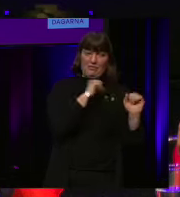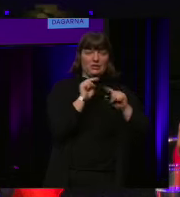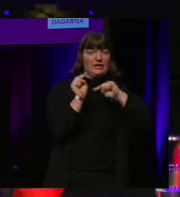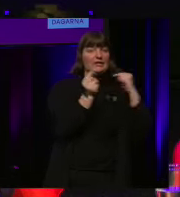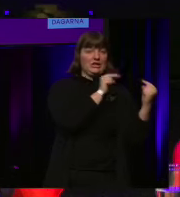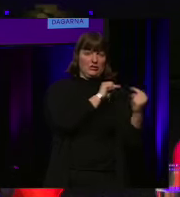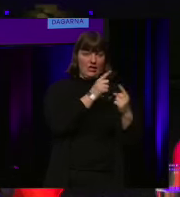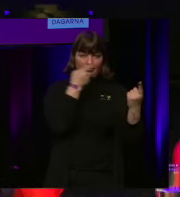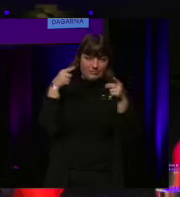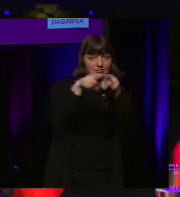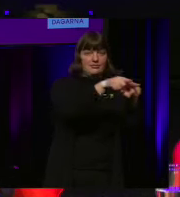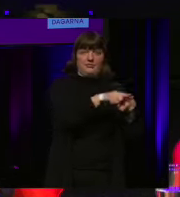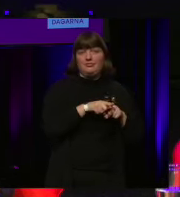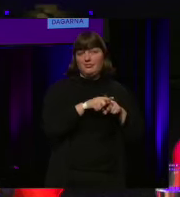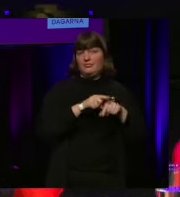and agree upon that.